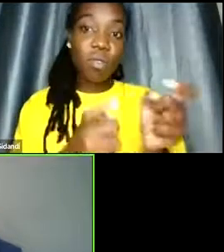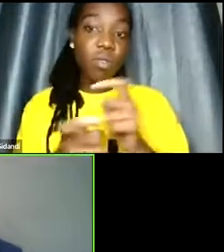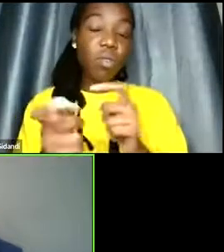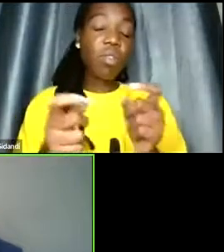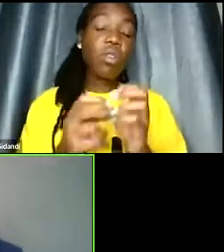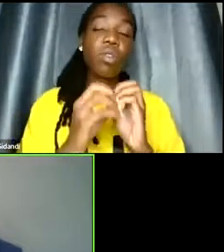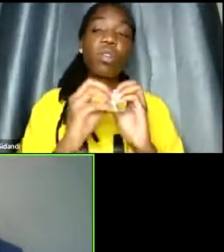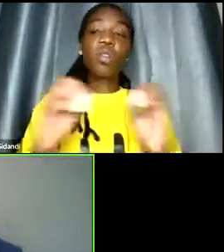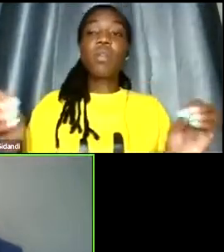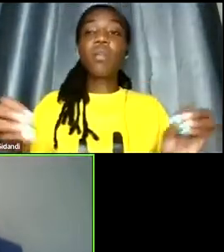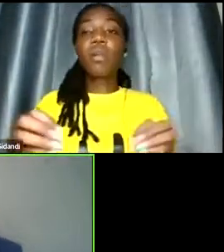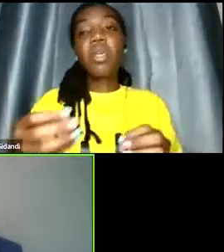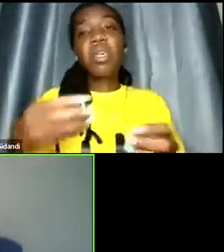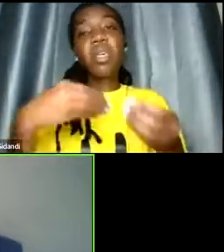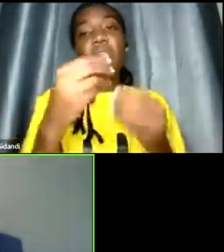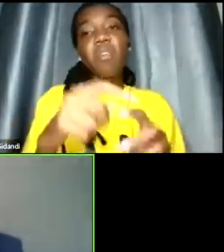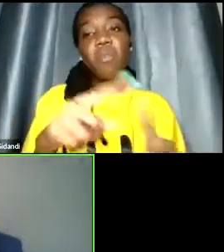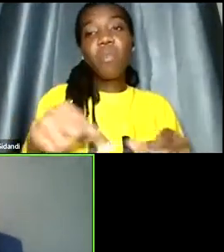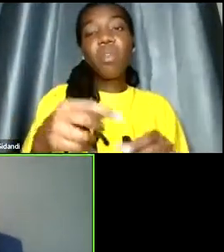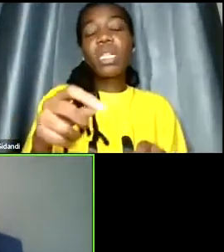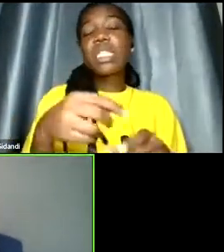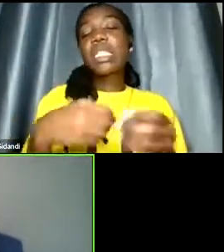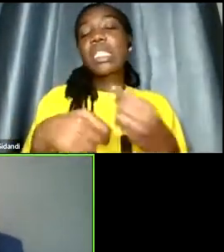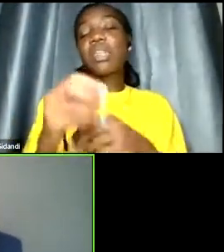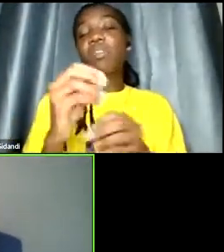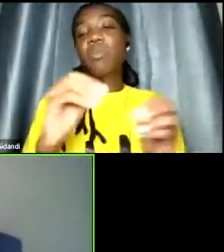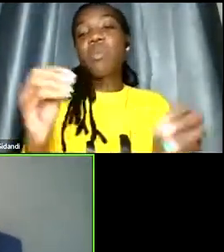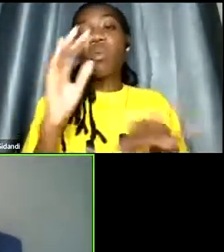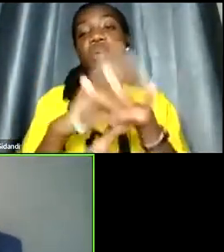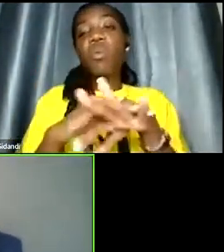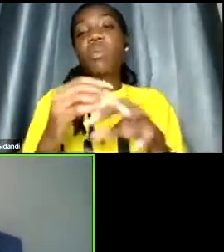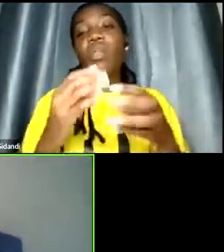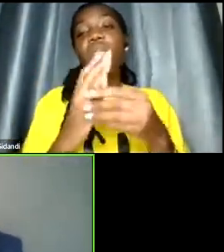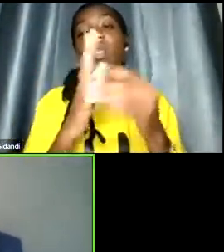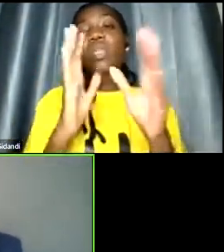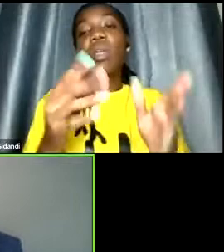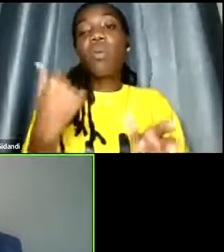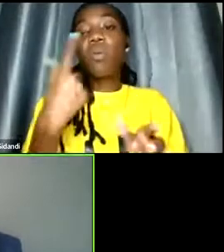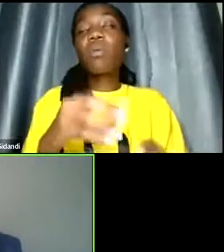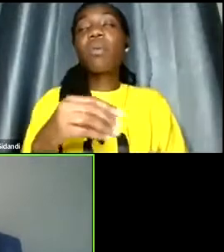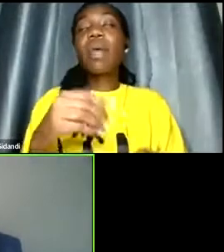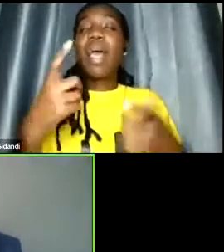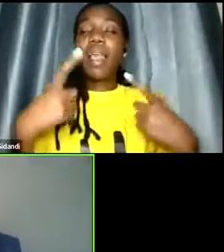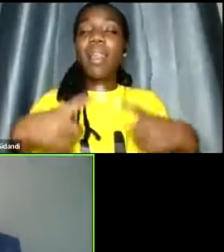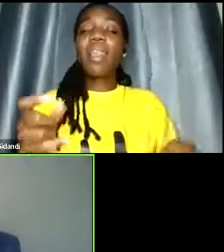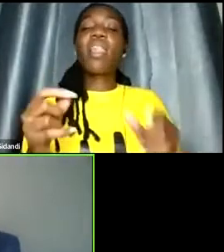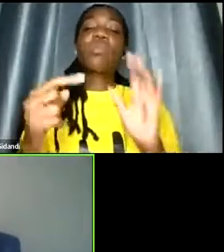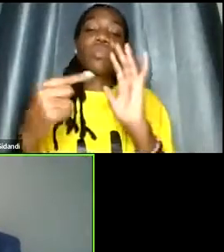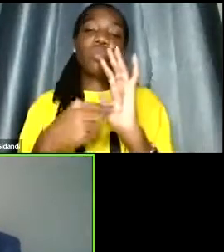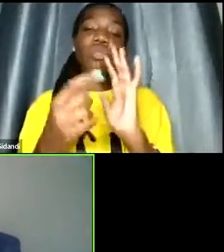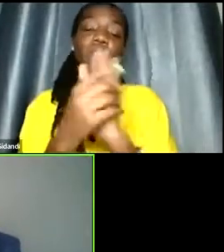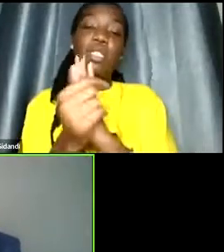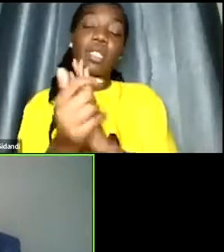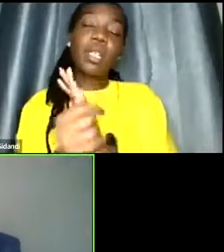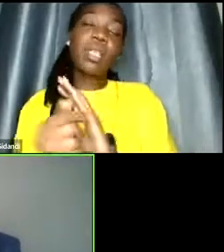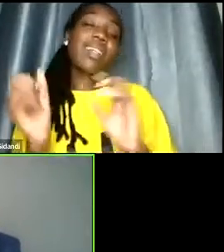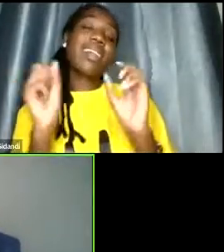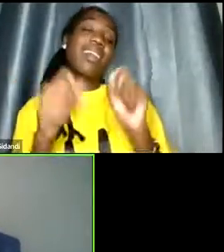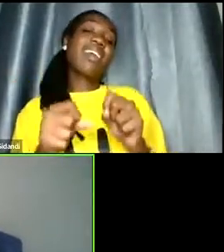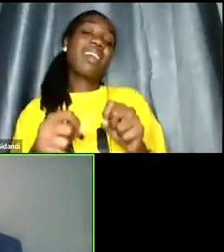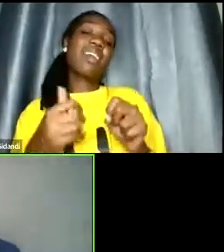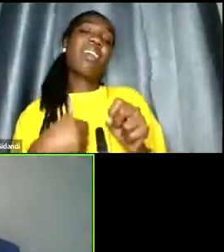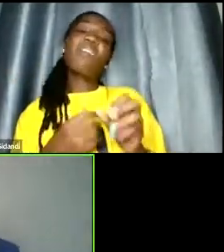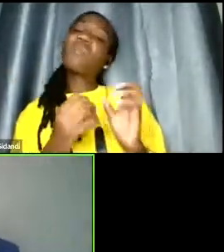they been enabled? Do they have a good boss, a good leader who unleashes their potential? Or have they been suppressed by